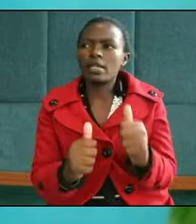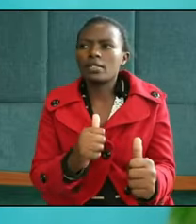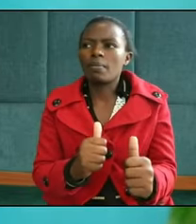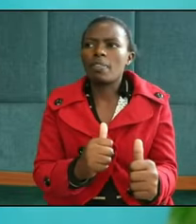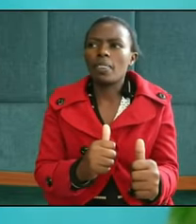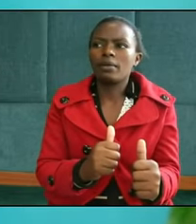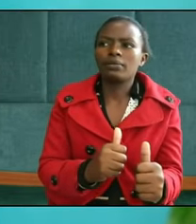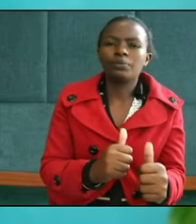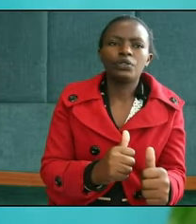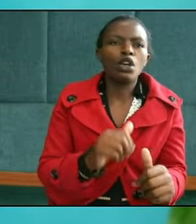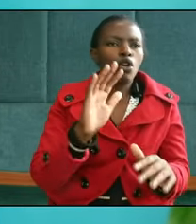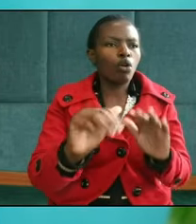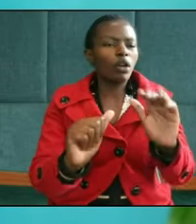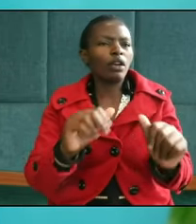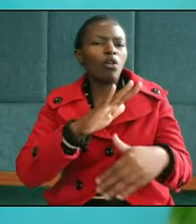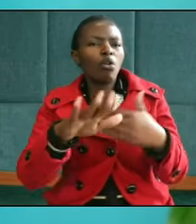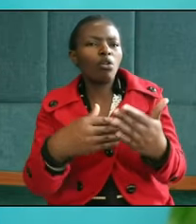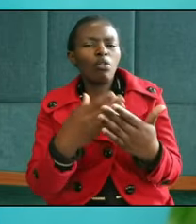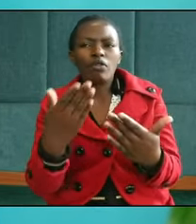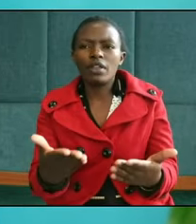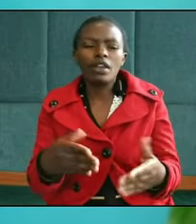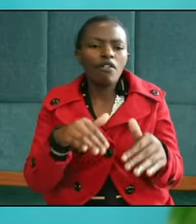calling each one of his followers to be